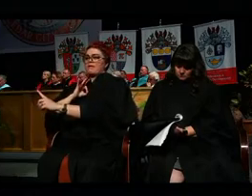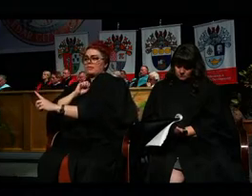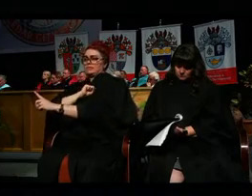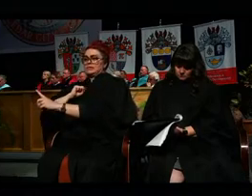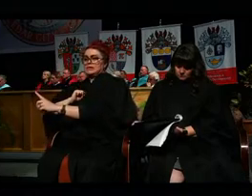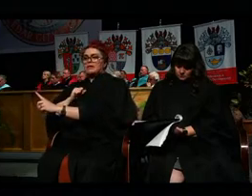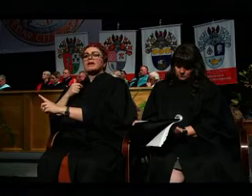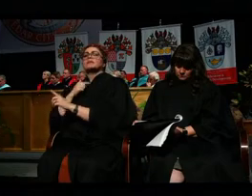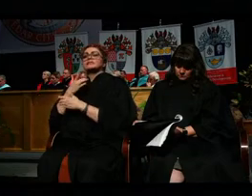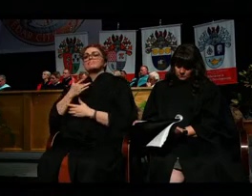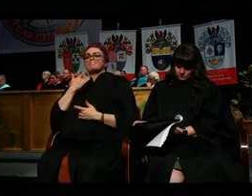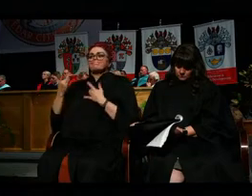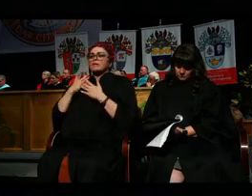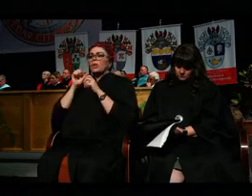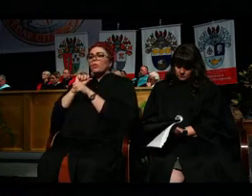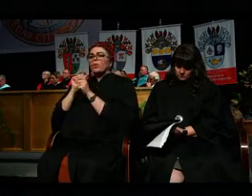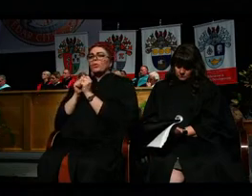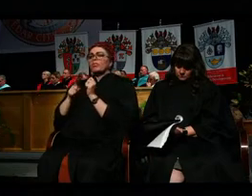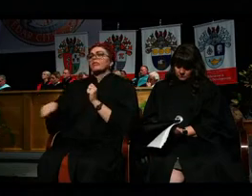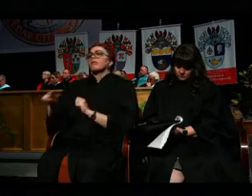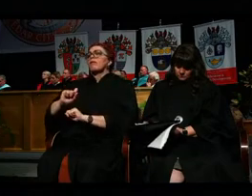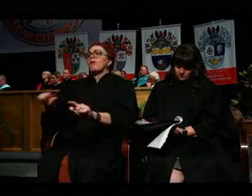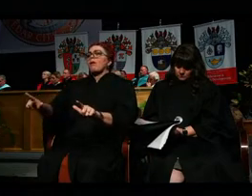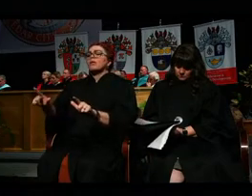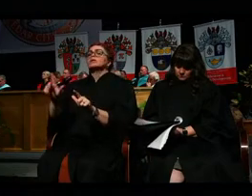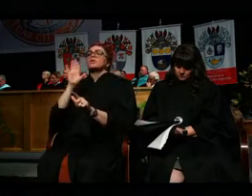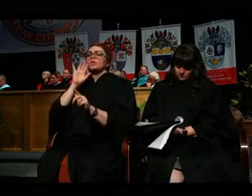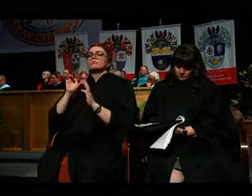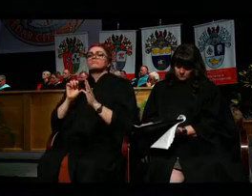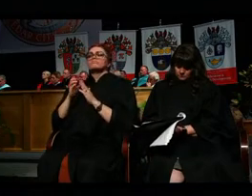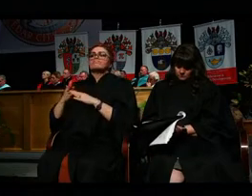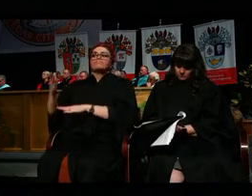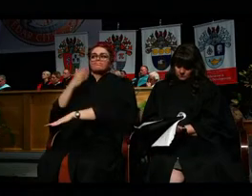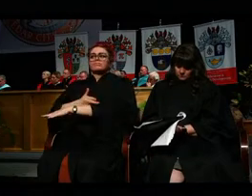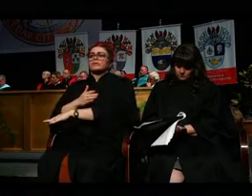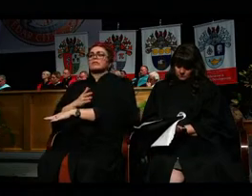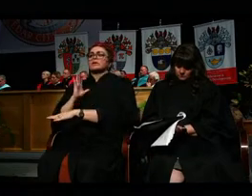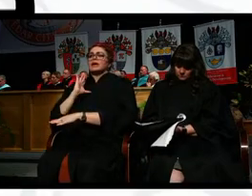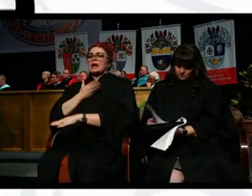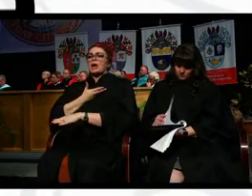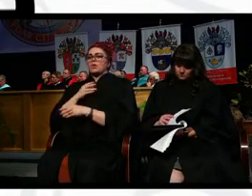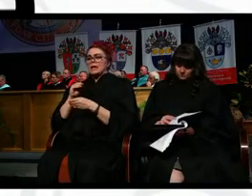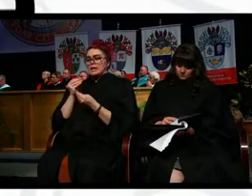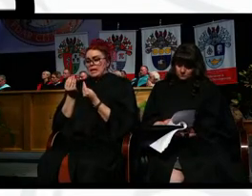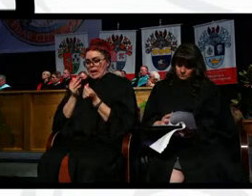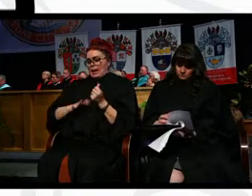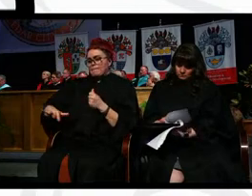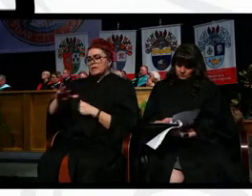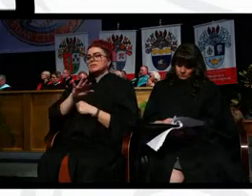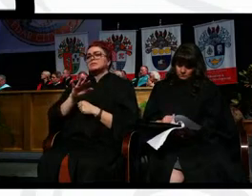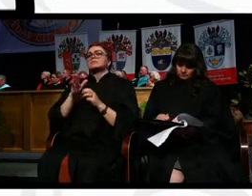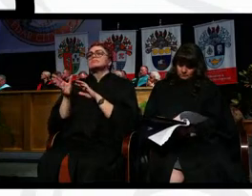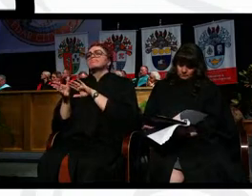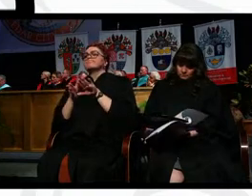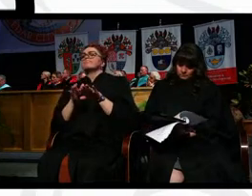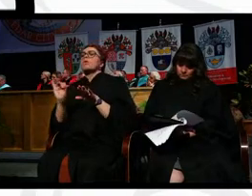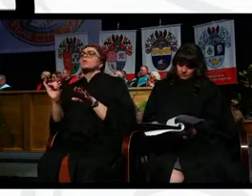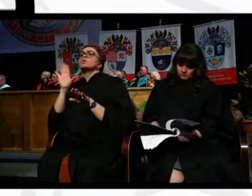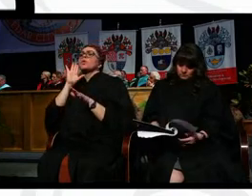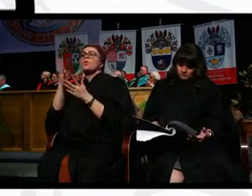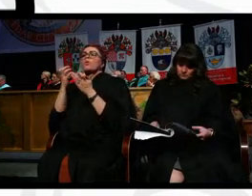with all of you to enhance the well-being of our campus. Let's enrich the academic experience. Since